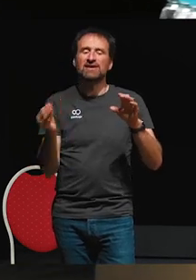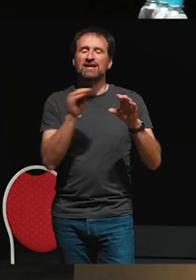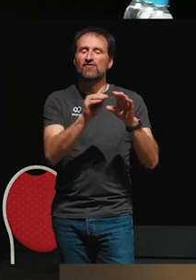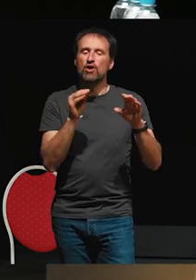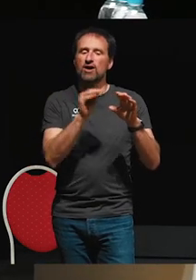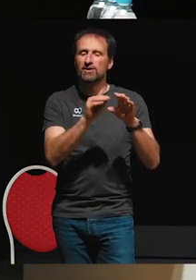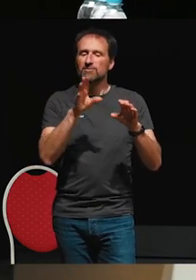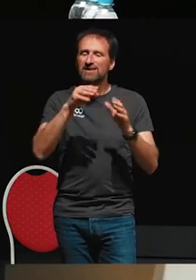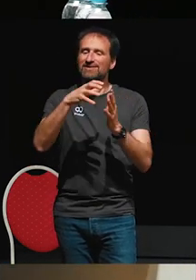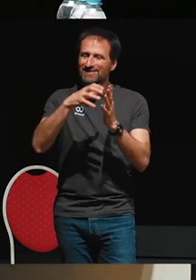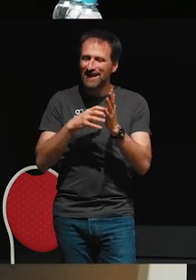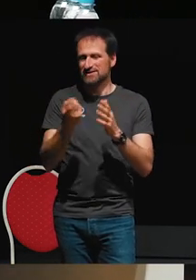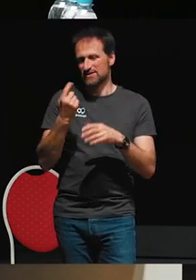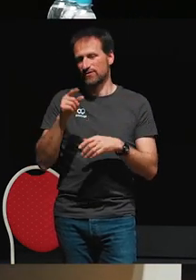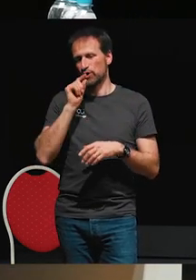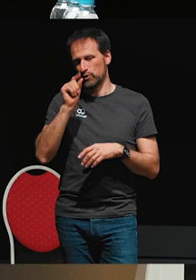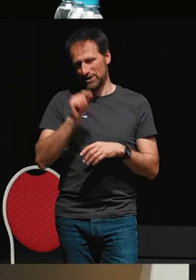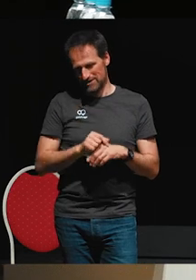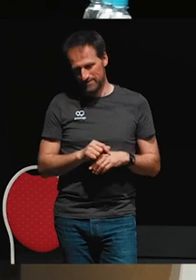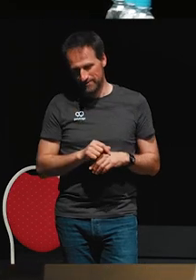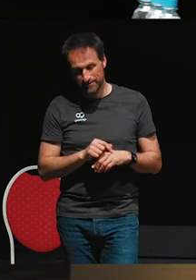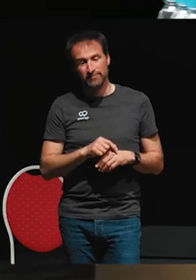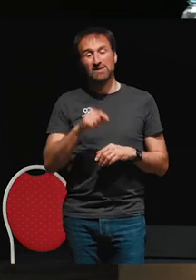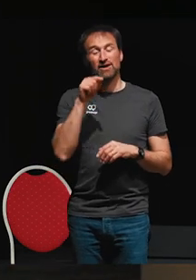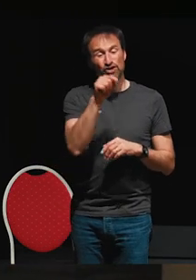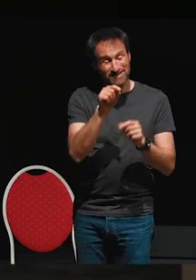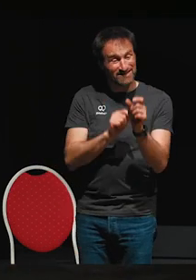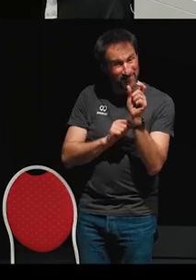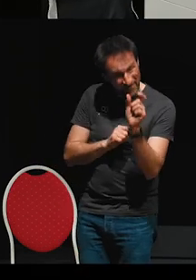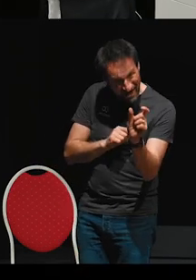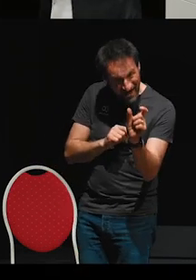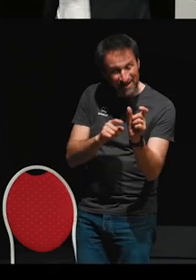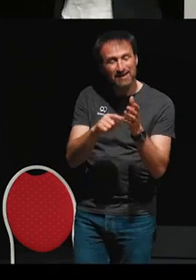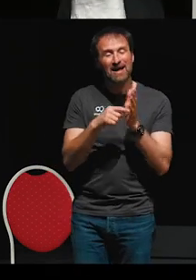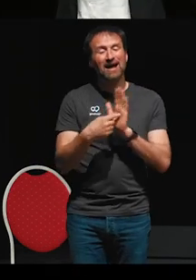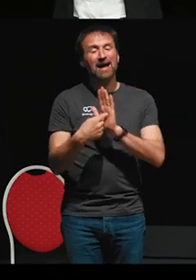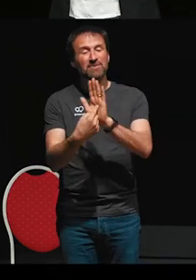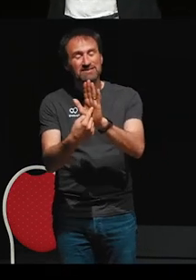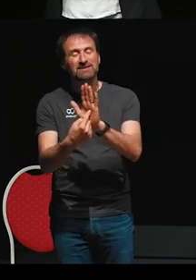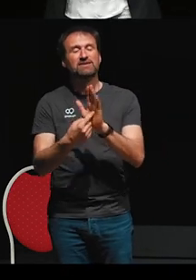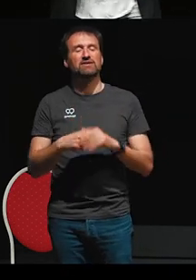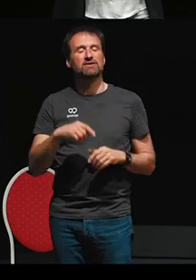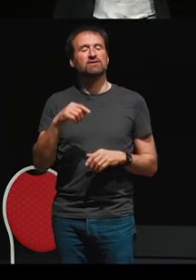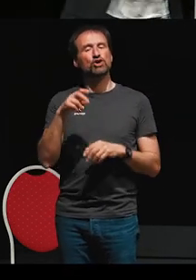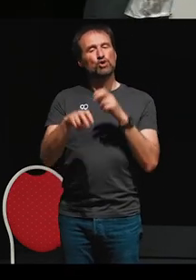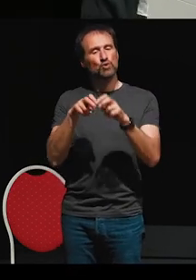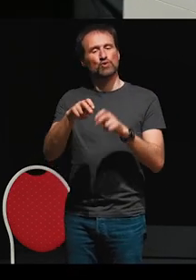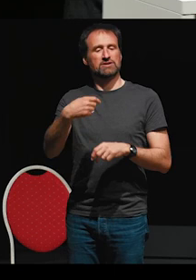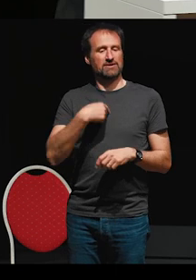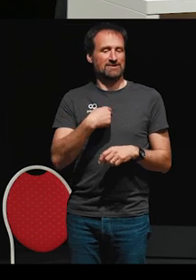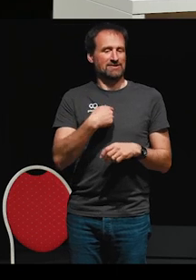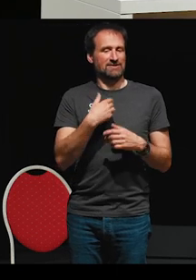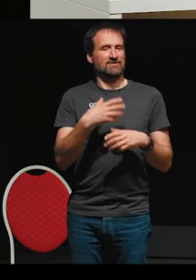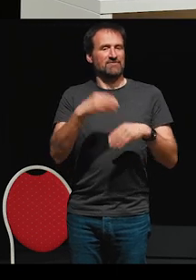tweet itself. And that is the field who's representing the user that I start to follow.